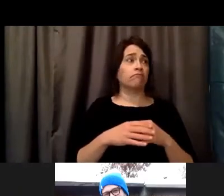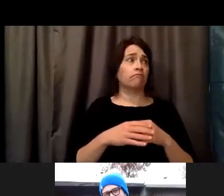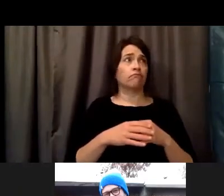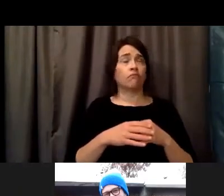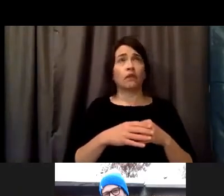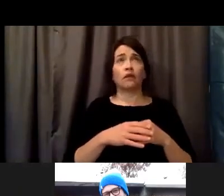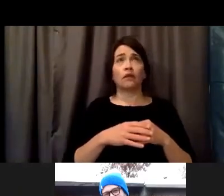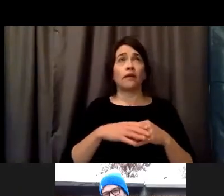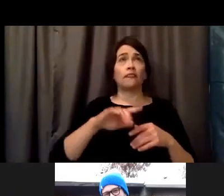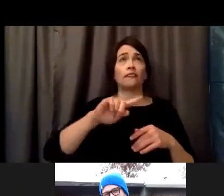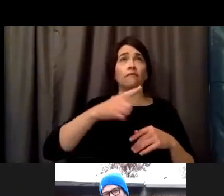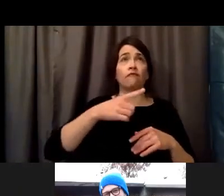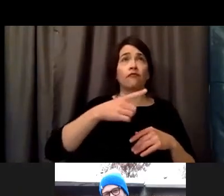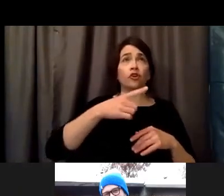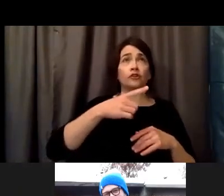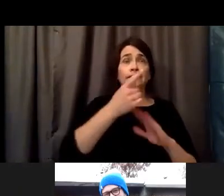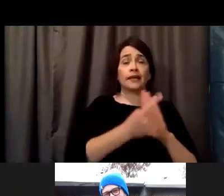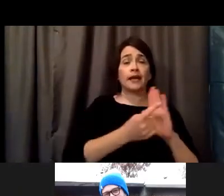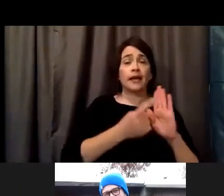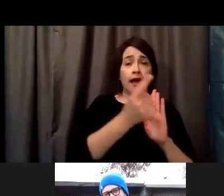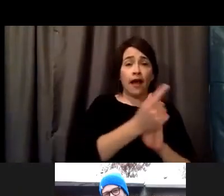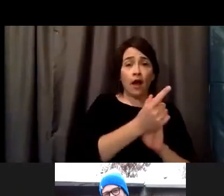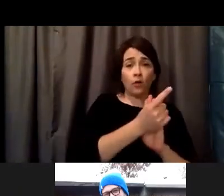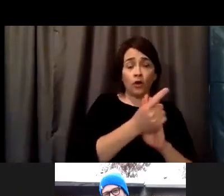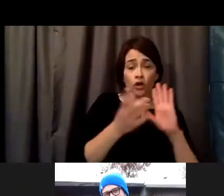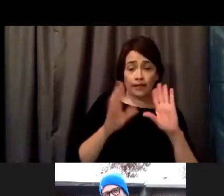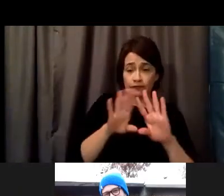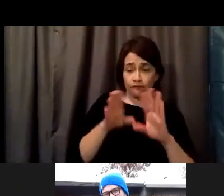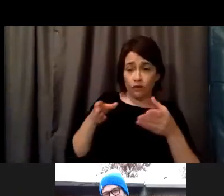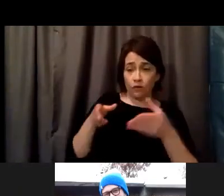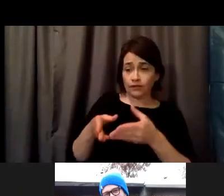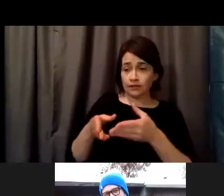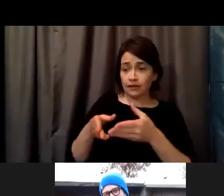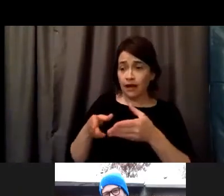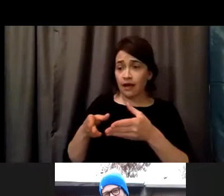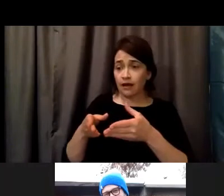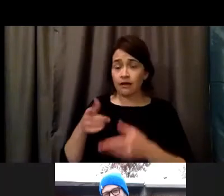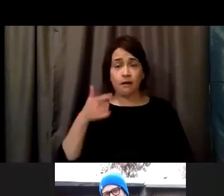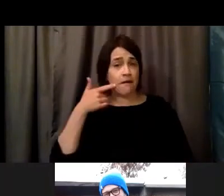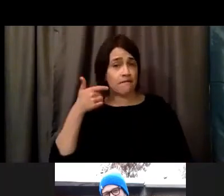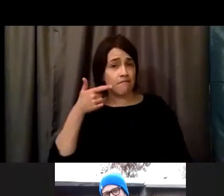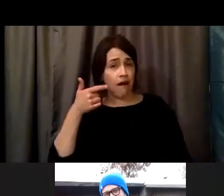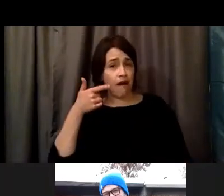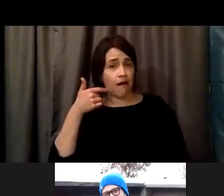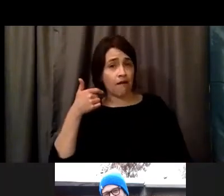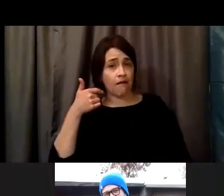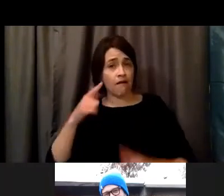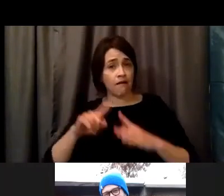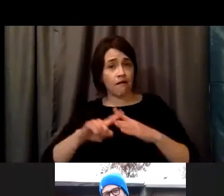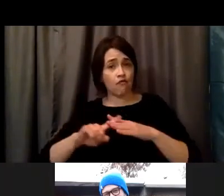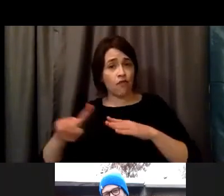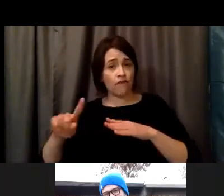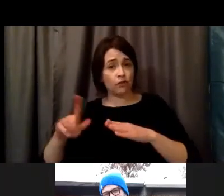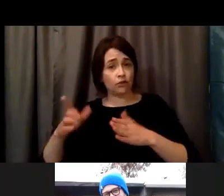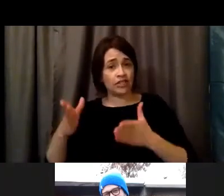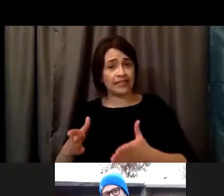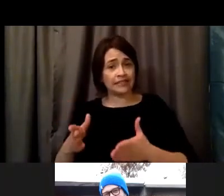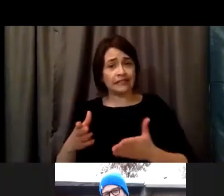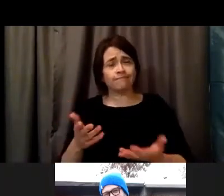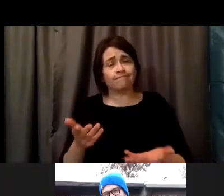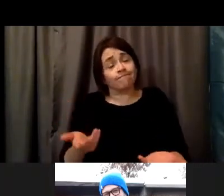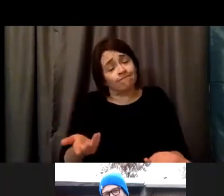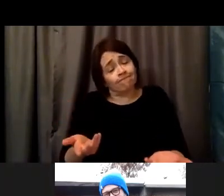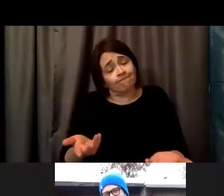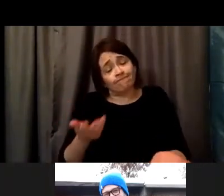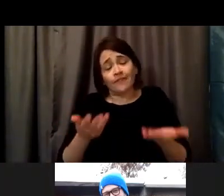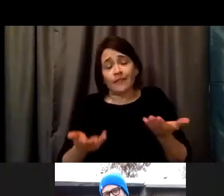about stories and history of the Hmong refugees, that may not connect well. And growing up,